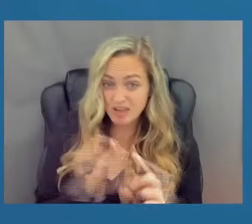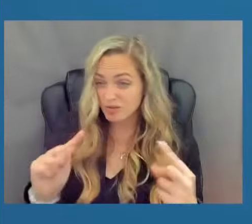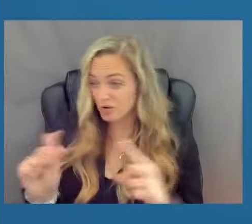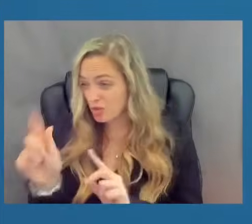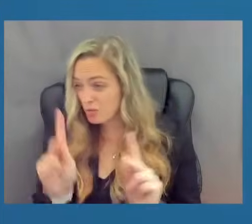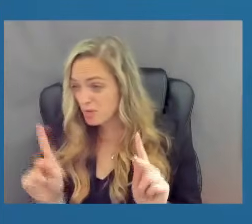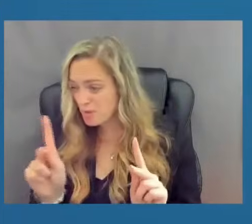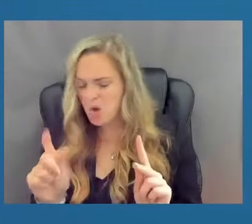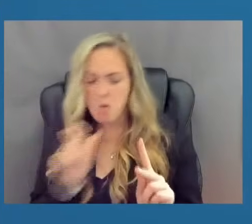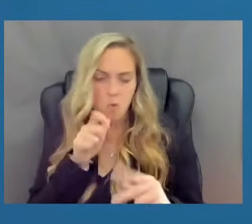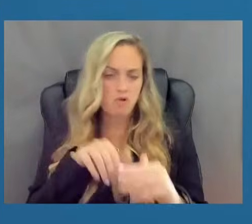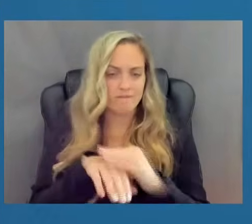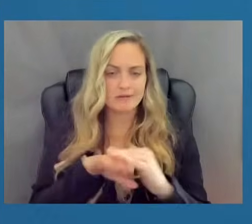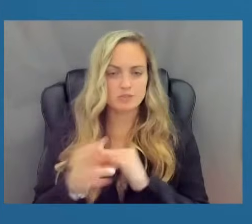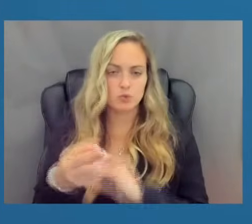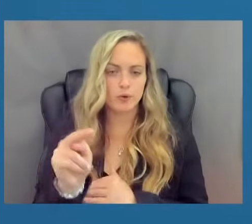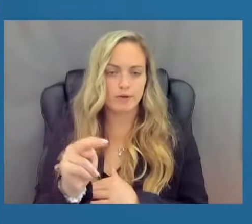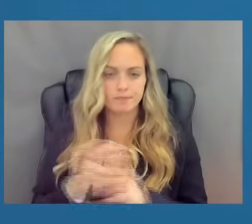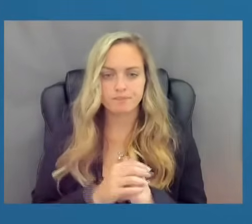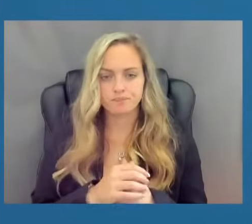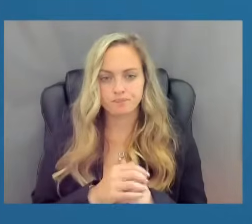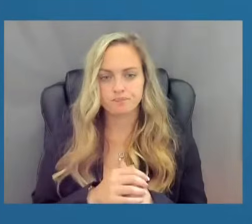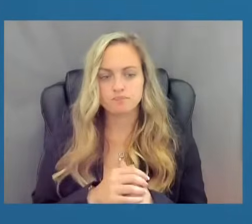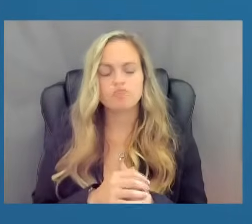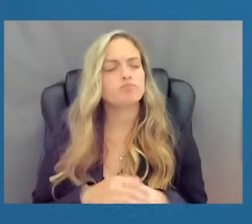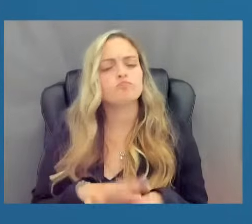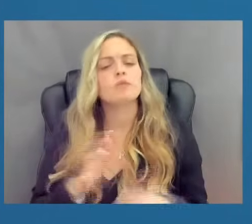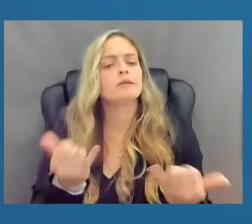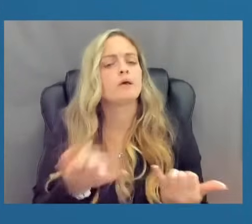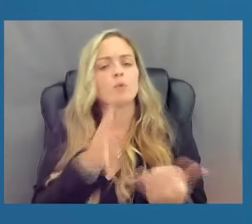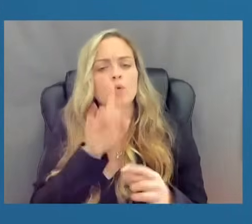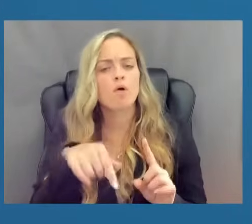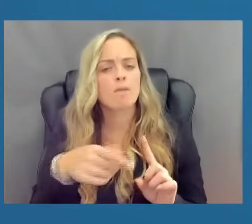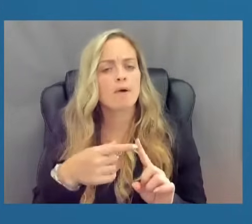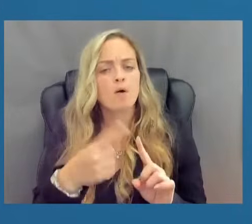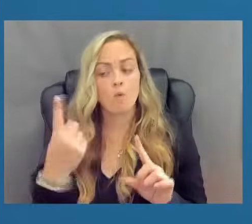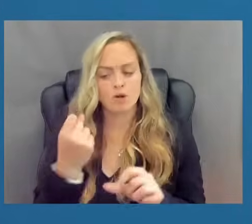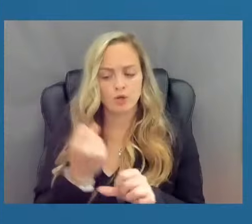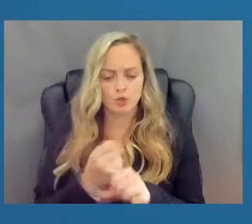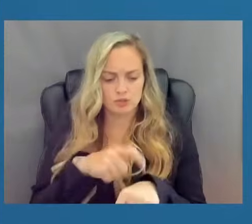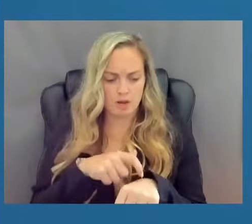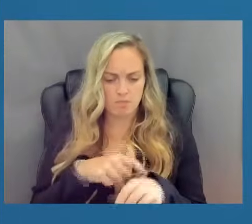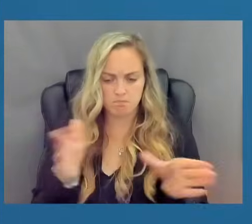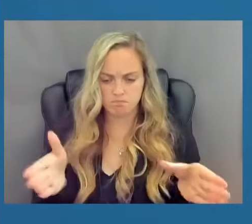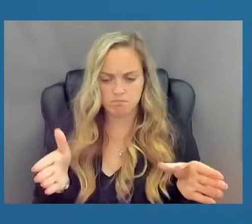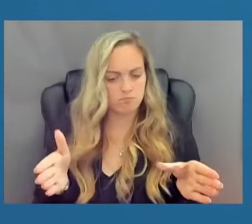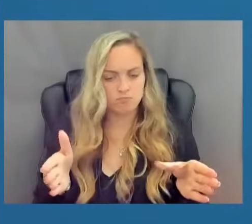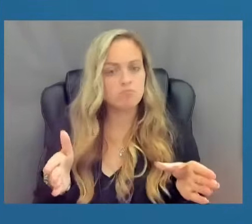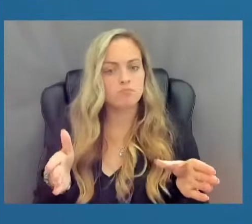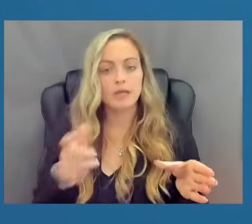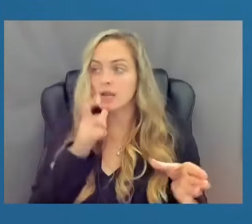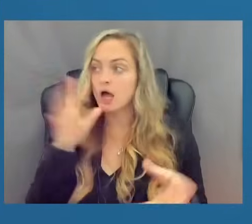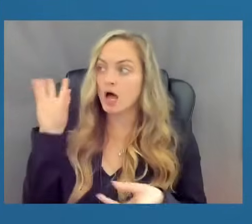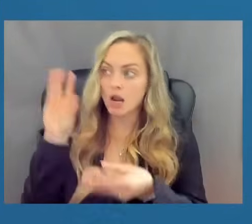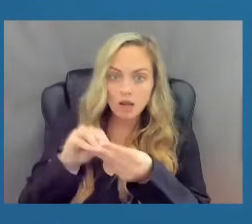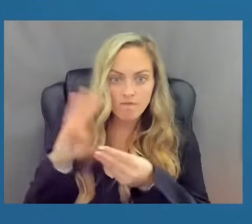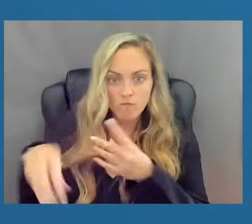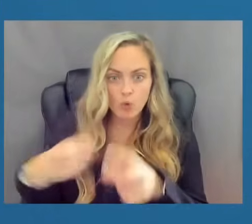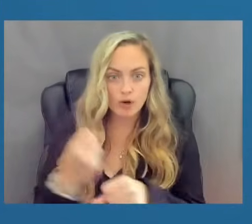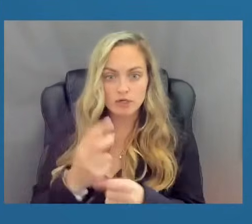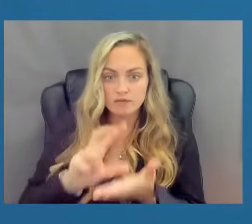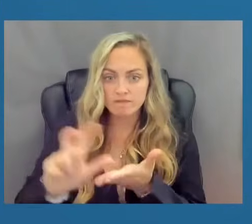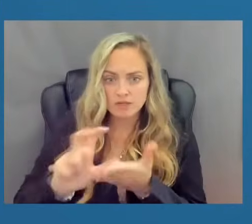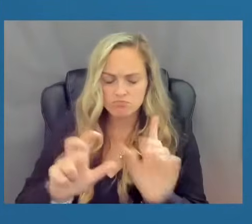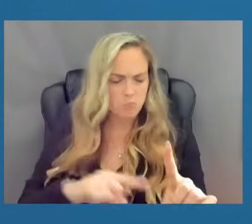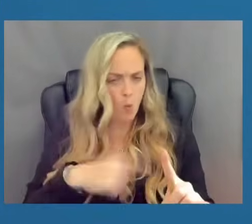having access to a gun. So let's talk about just in 1 year. I mean, I'm not just talking about the 4 years we've been making these investments. In 1